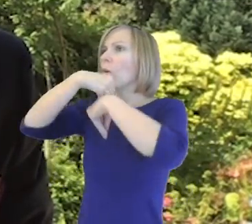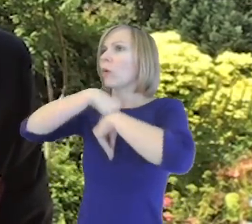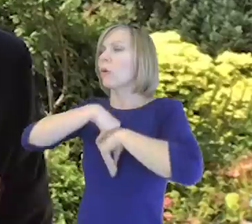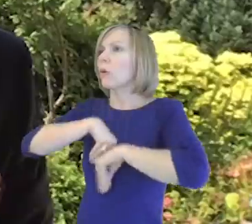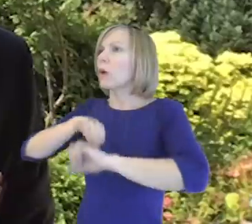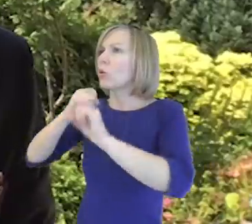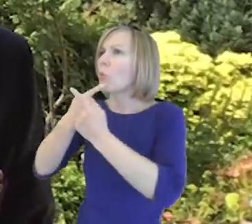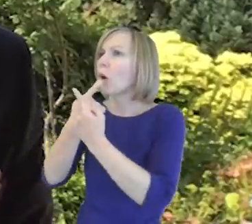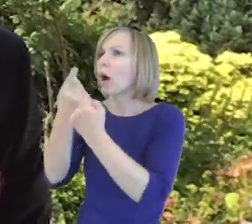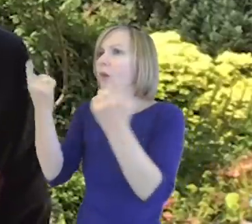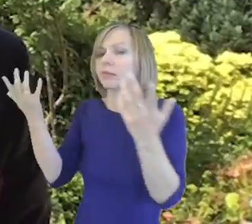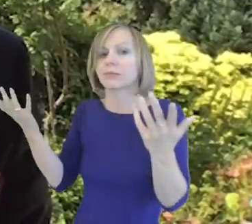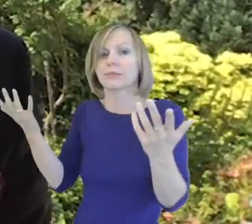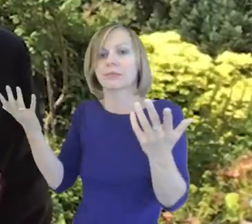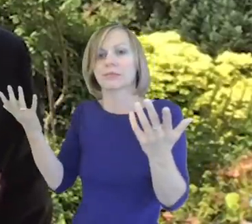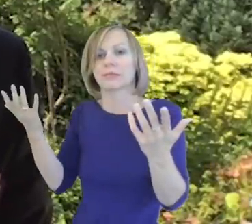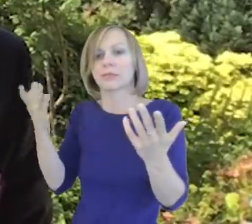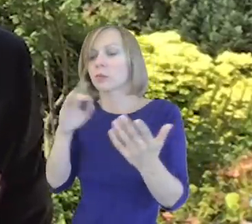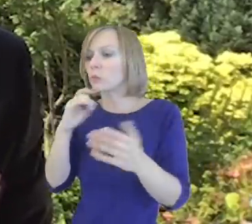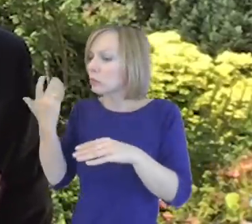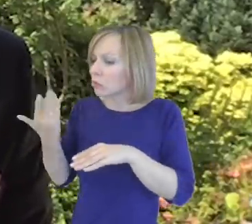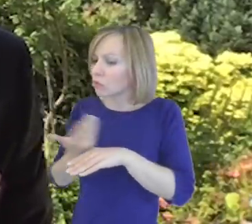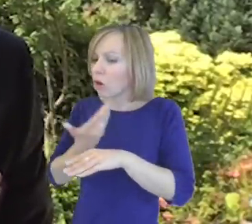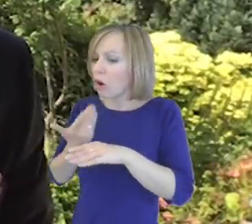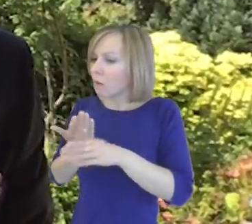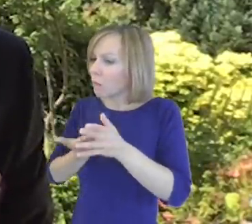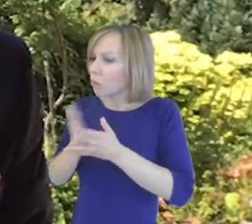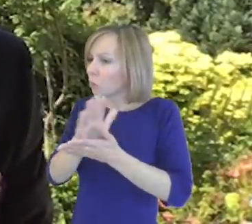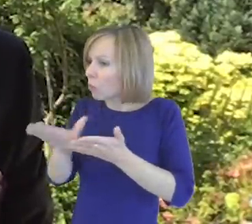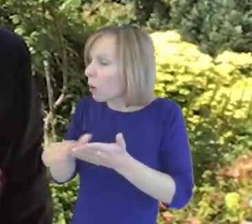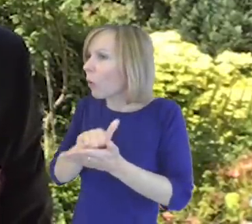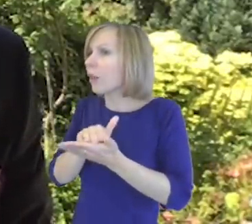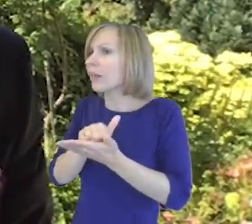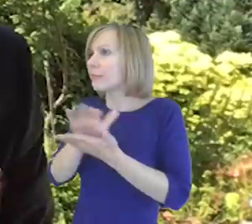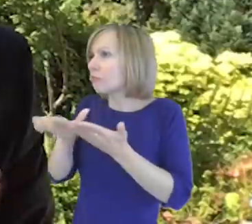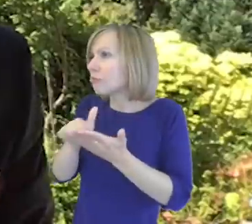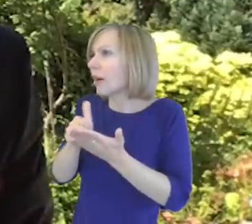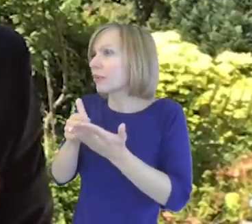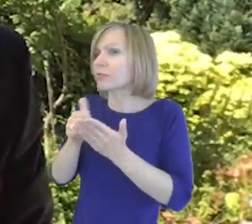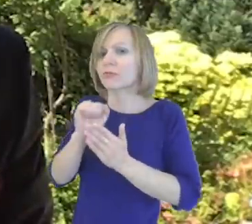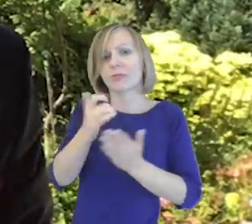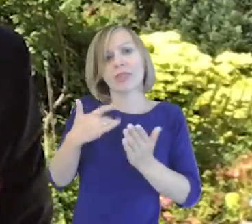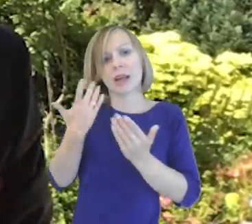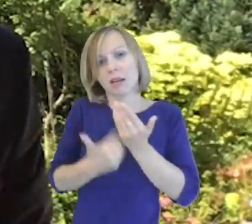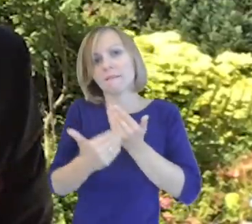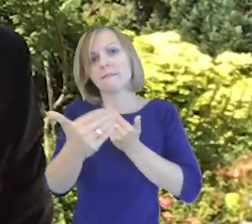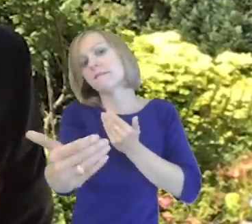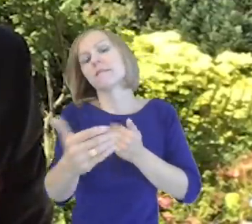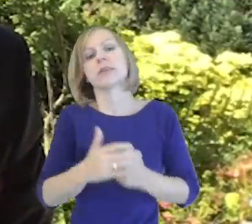word, truly serving thee in holiness and righteousness all the days of their